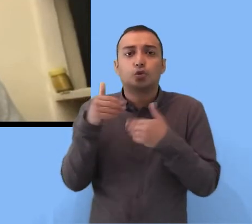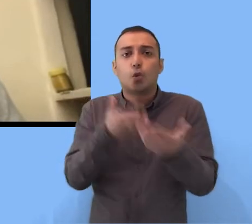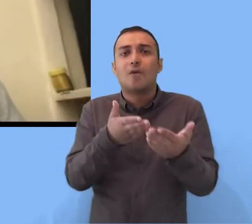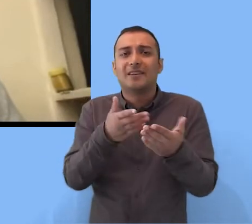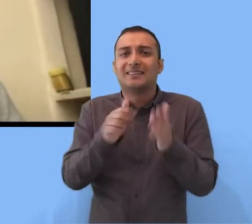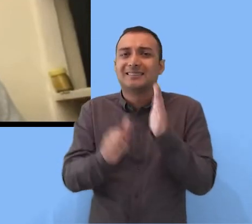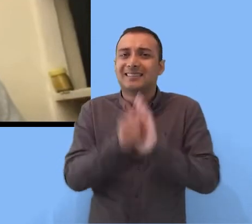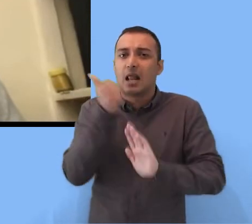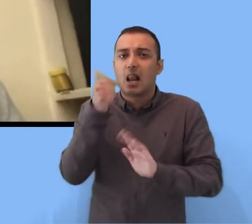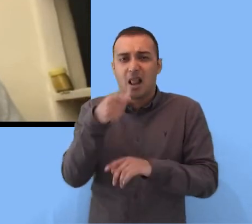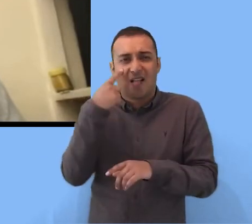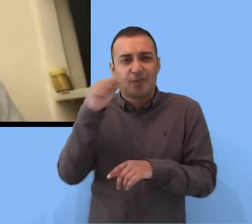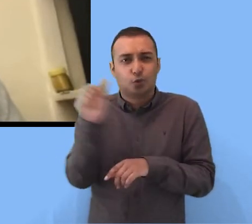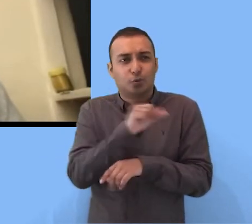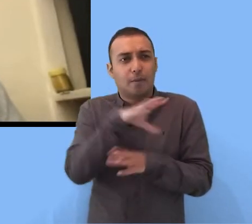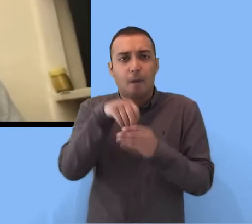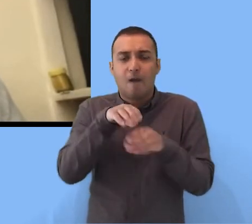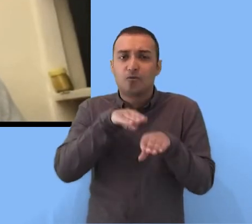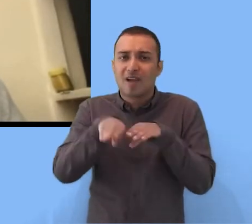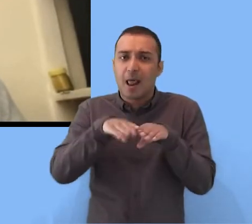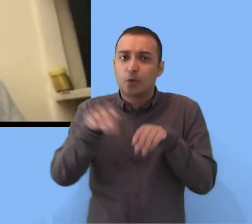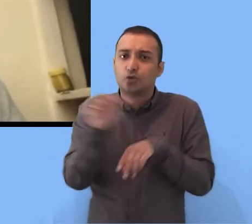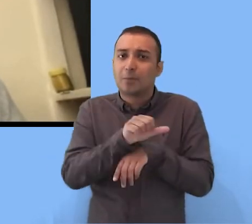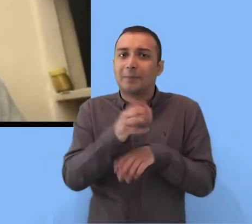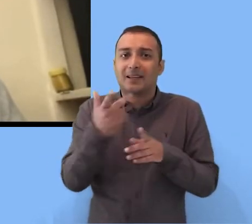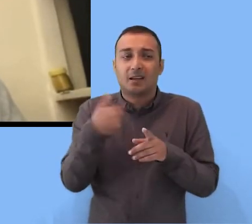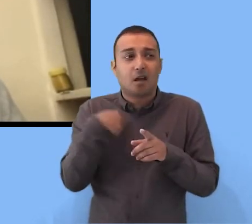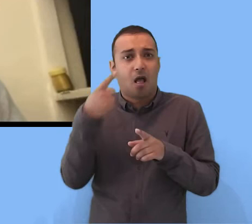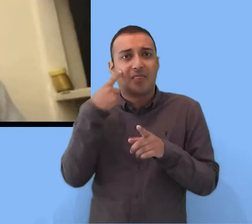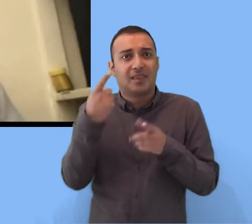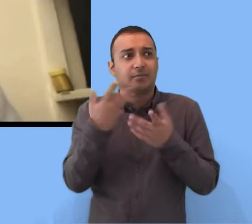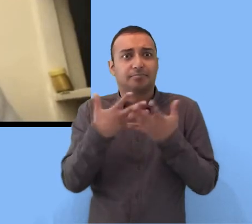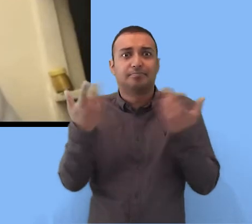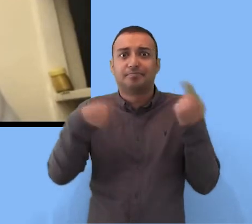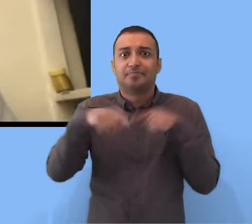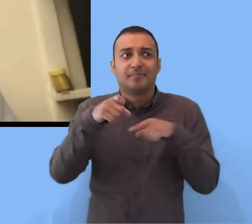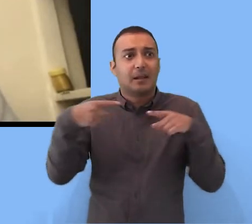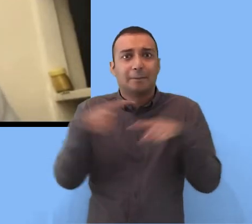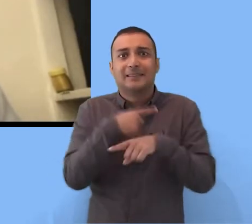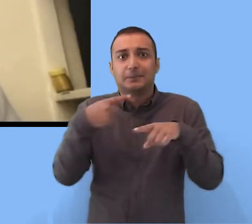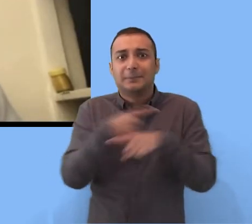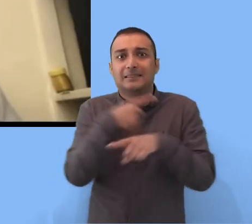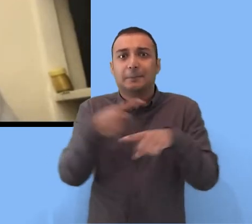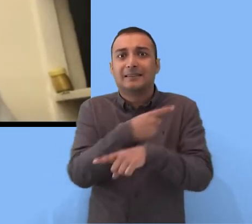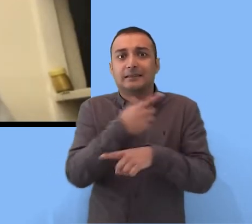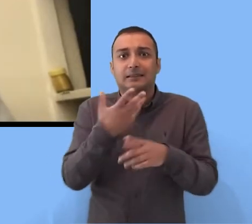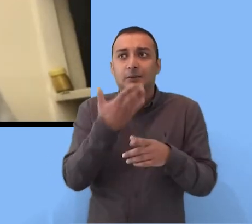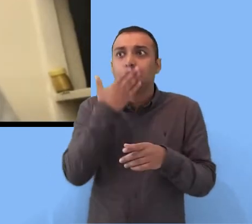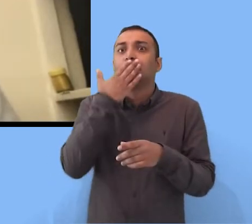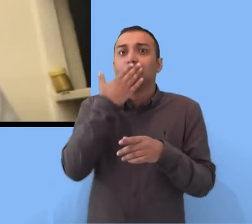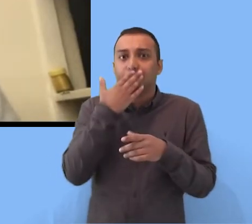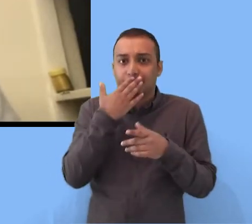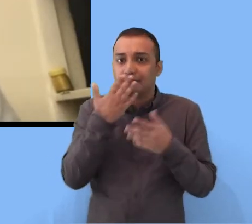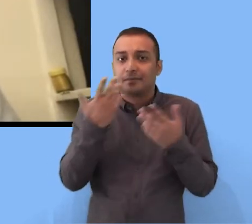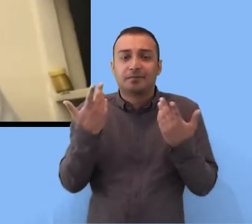service skills, because often that's something that gets missed. All right, here's a provocation question